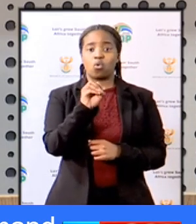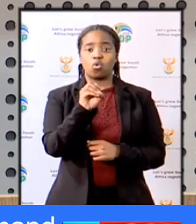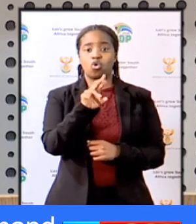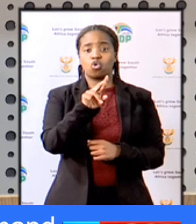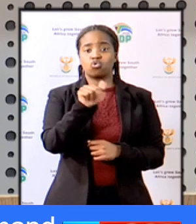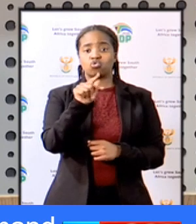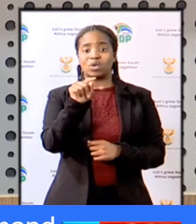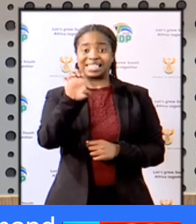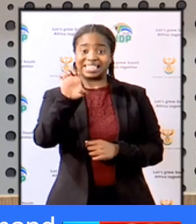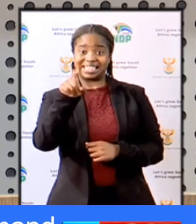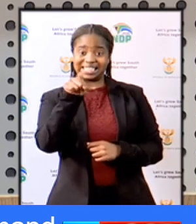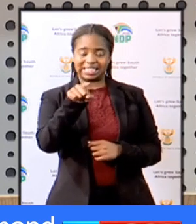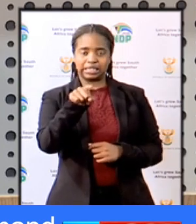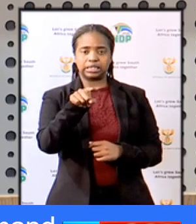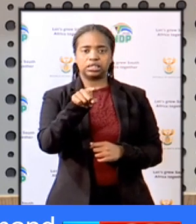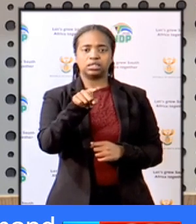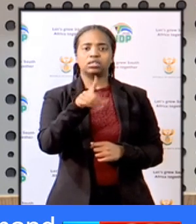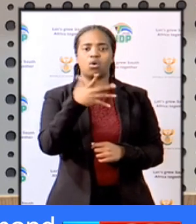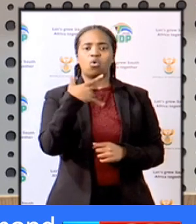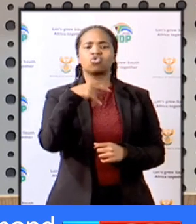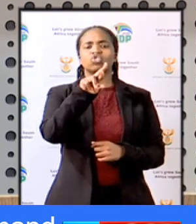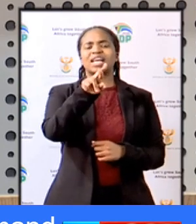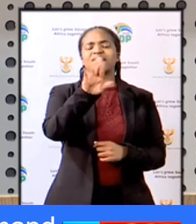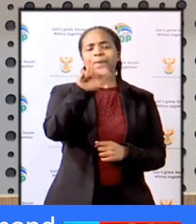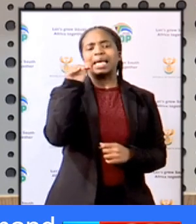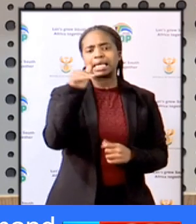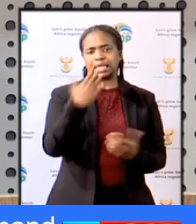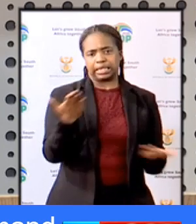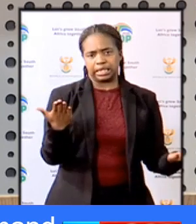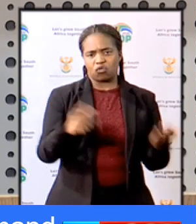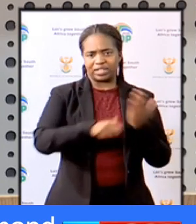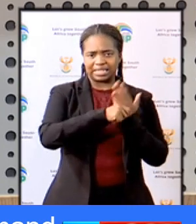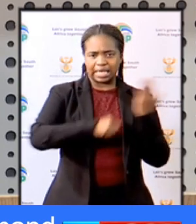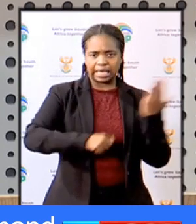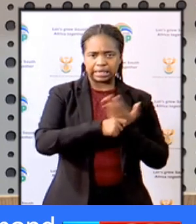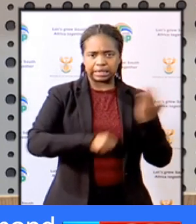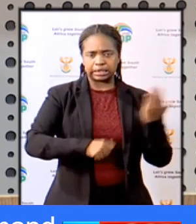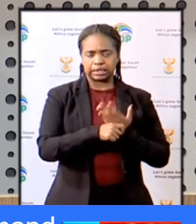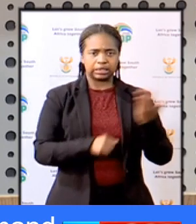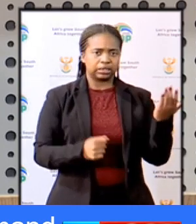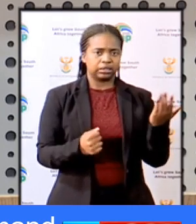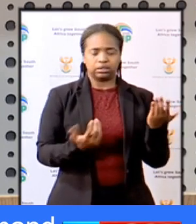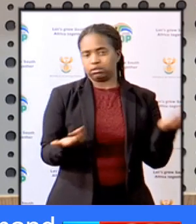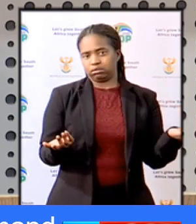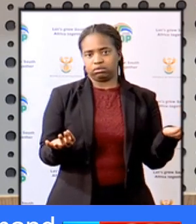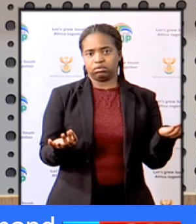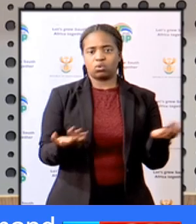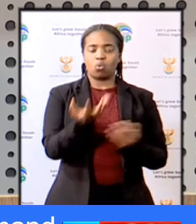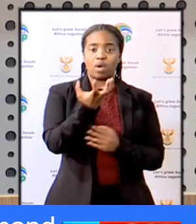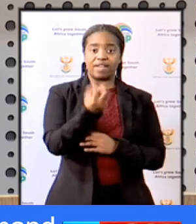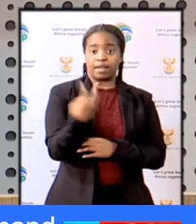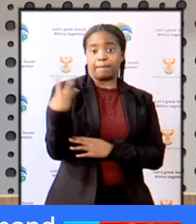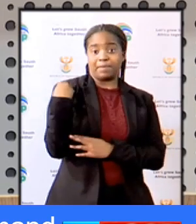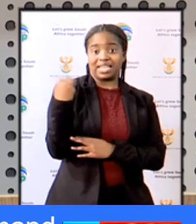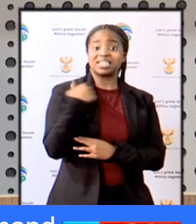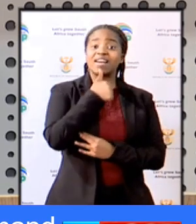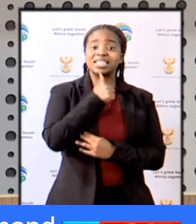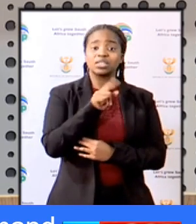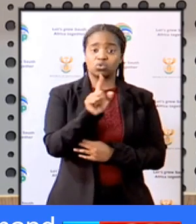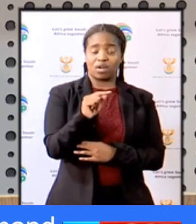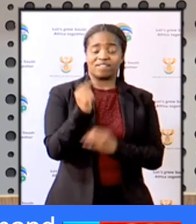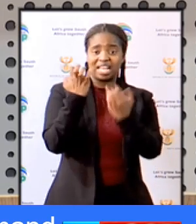function largely of the work of the Reserve Bank. On your question on taxation, we have a very active Minister of